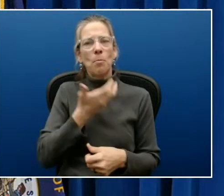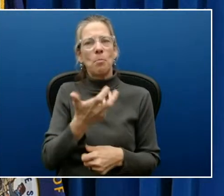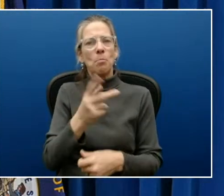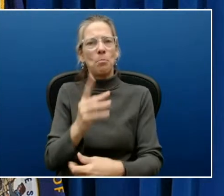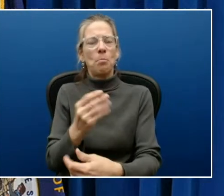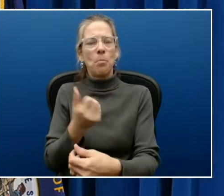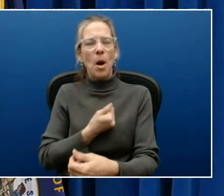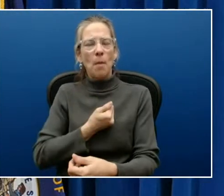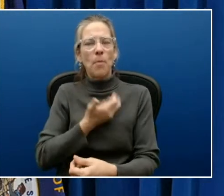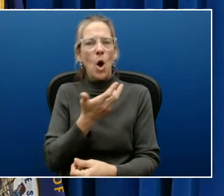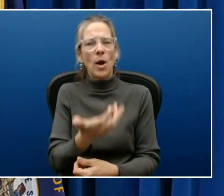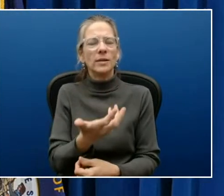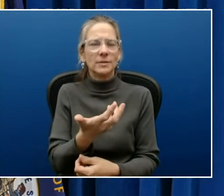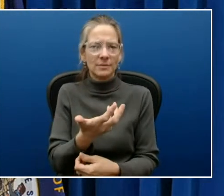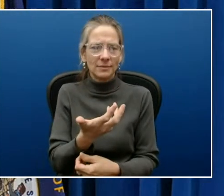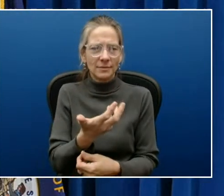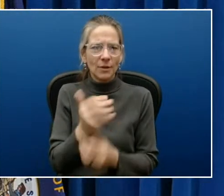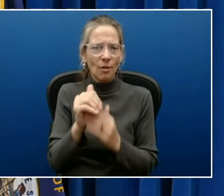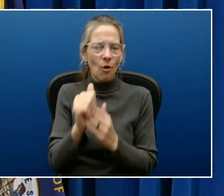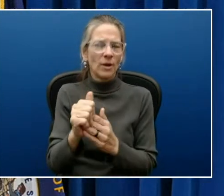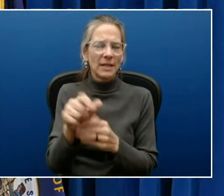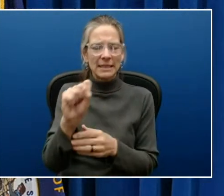years.